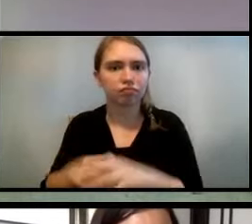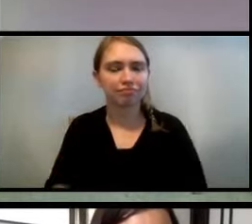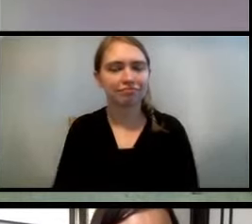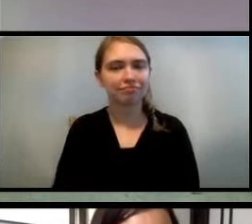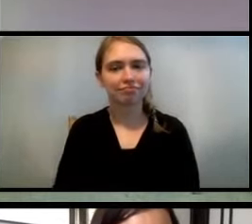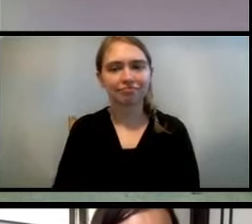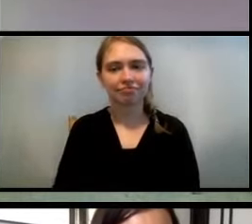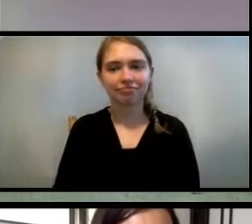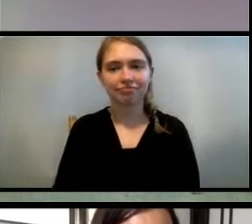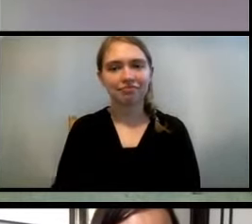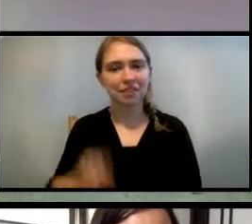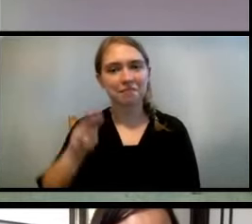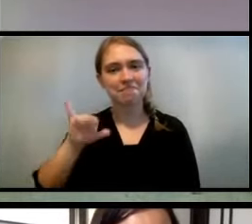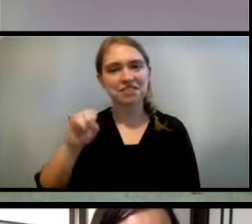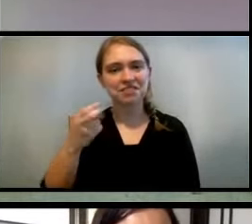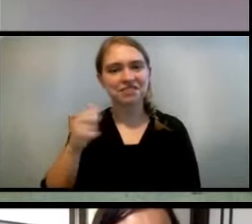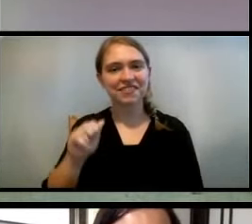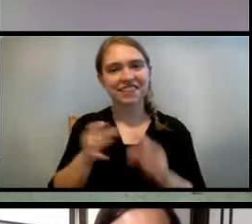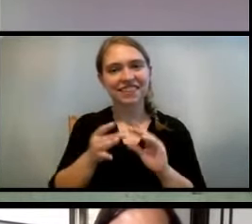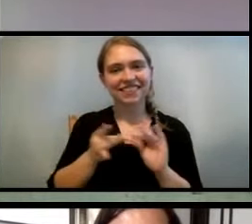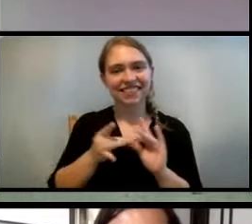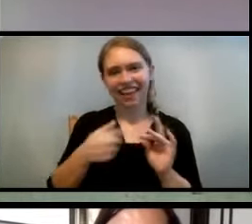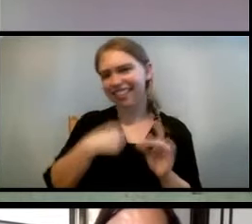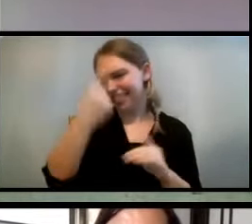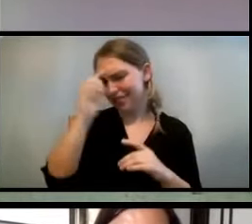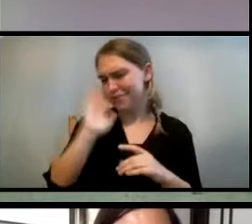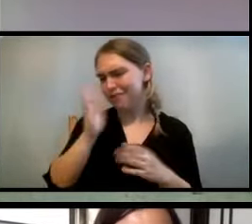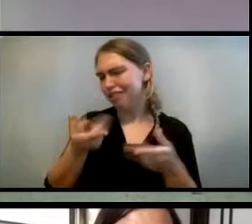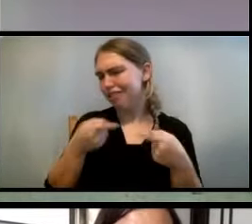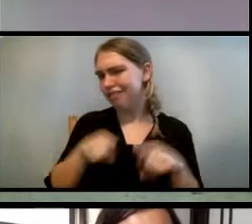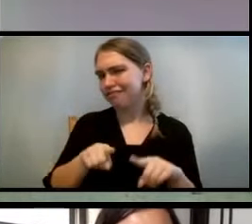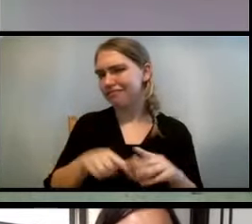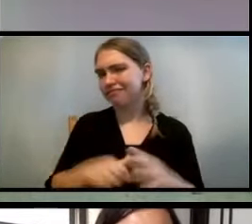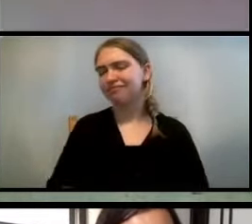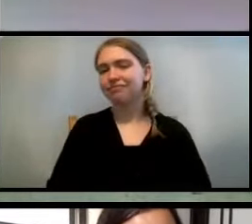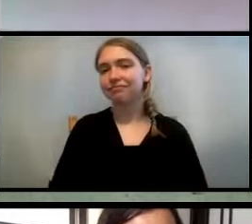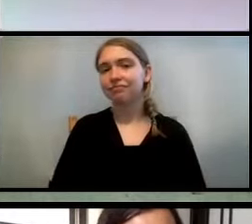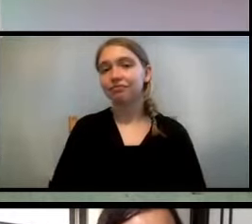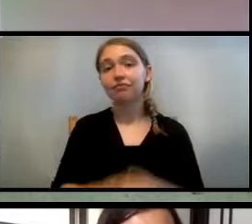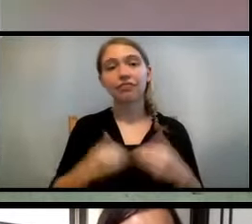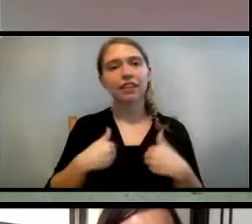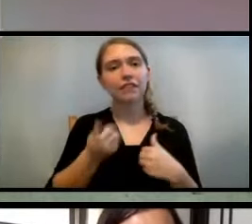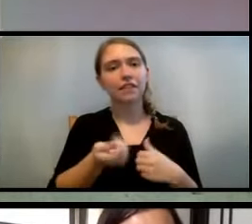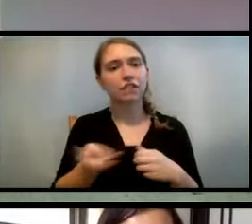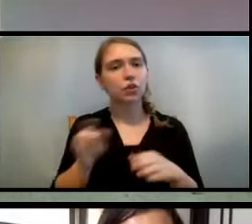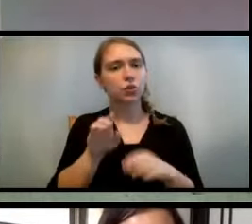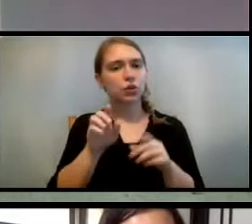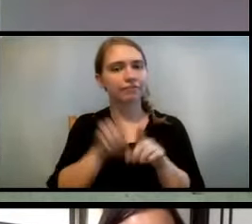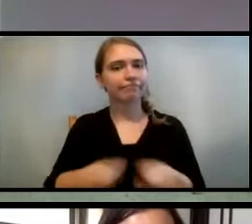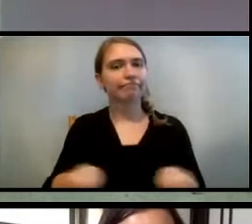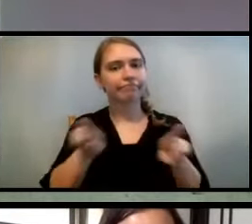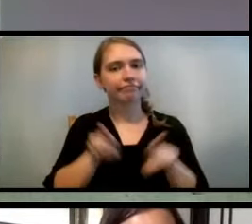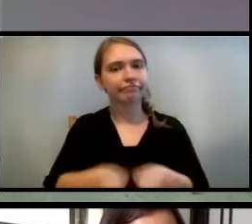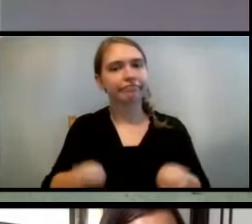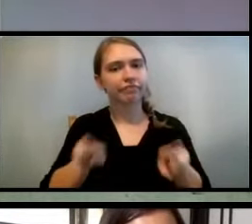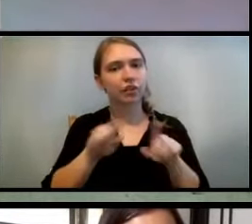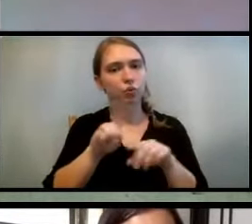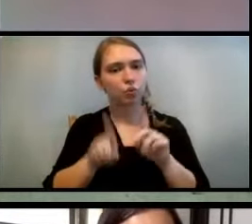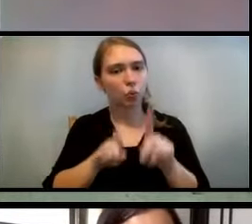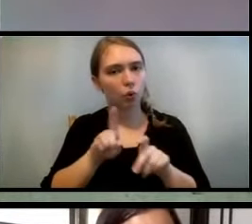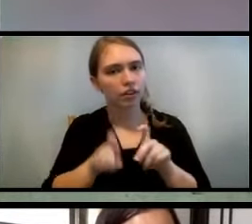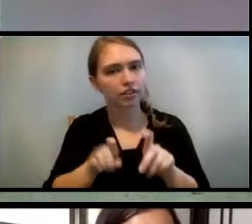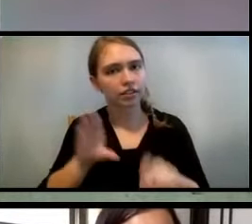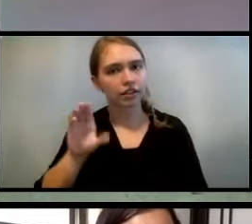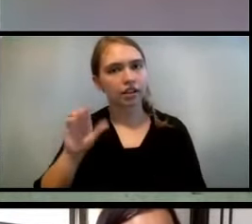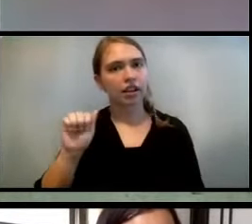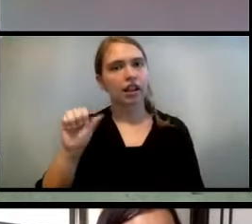I think it's going to happen. I do. I have a couple of the same questions came in from people. Cosmata and